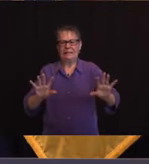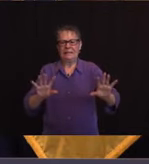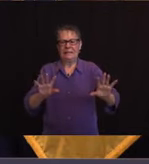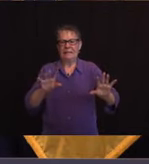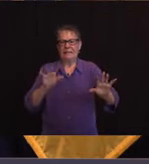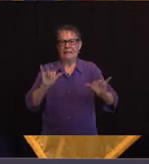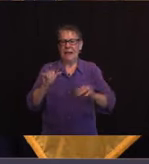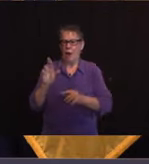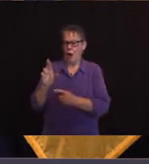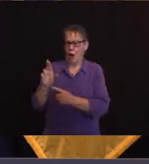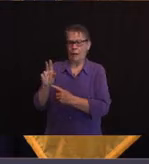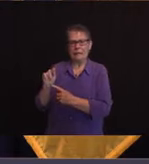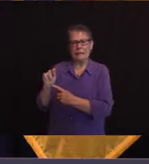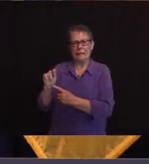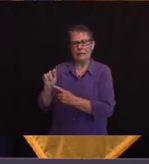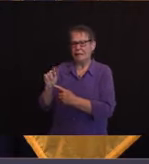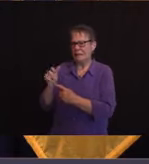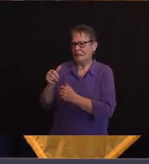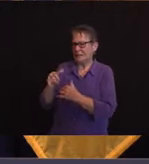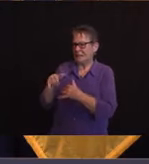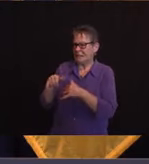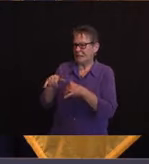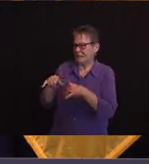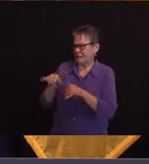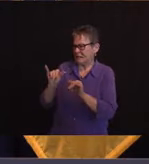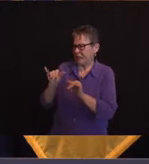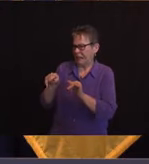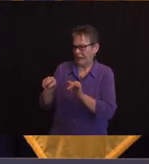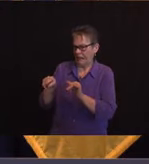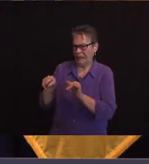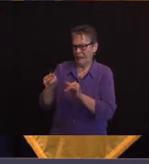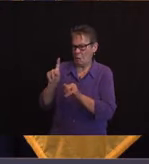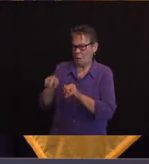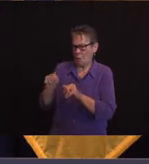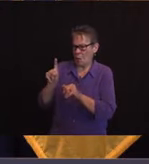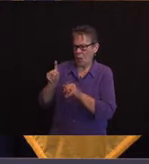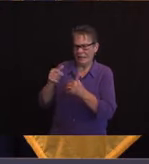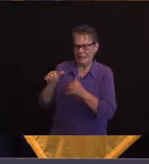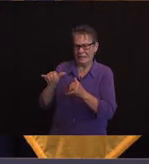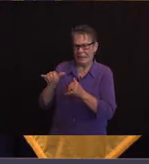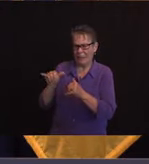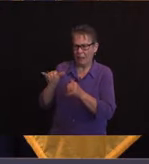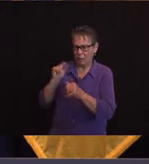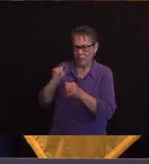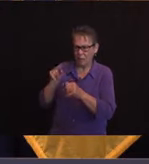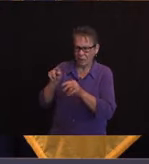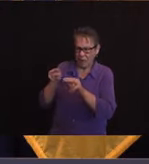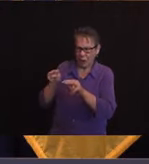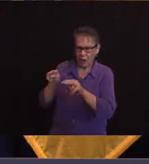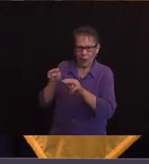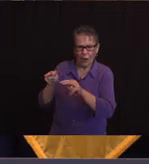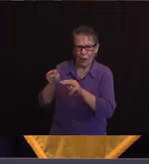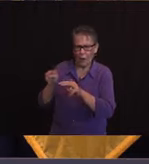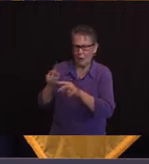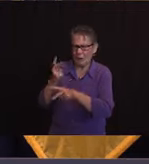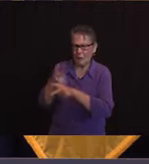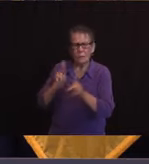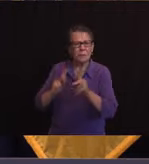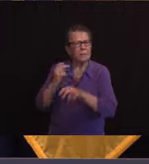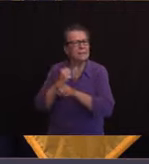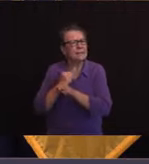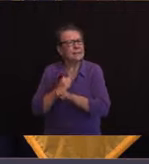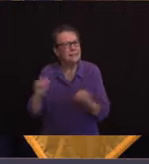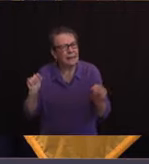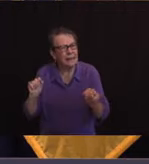the better to be safe than sorry category. Nobody wants to open this place up more than I do, and I think all of us would also